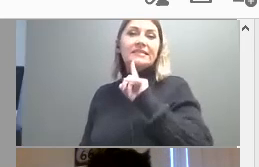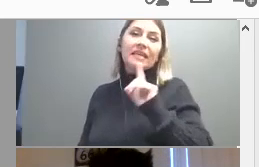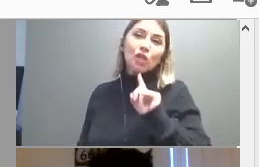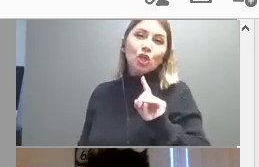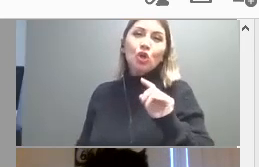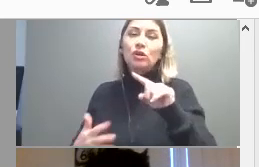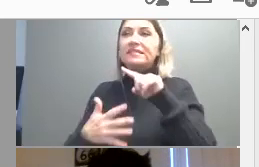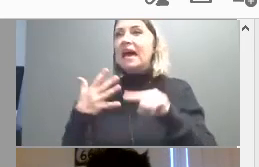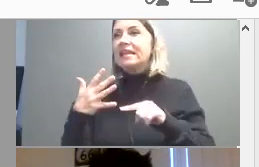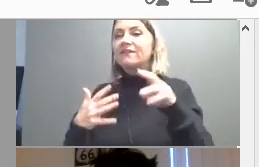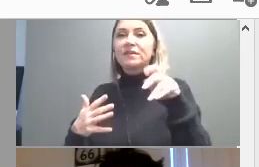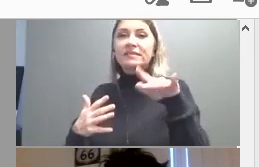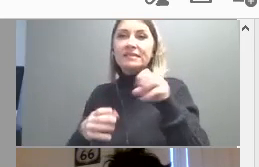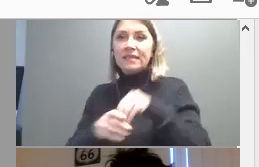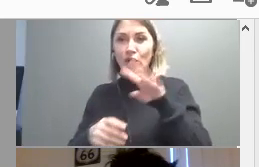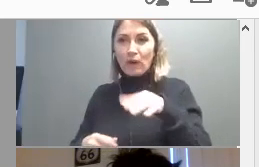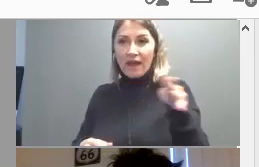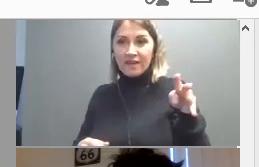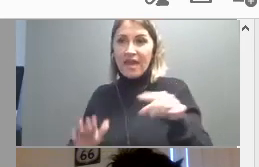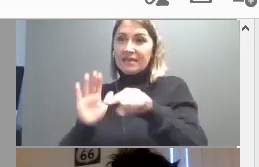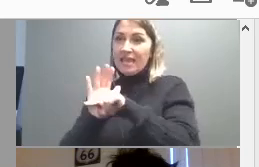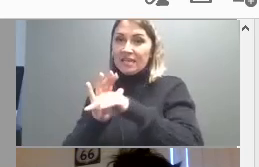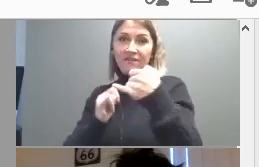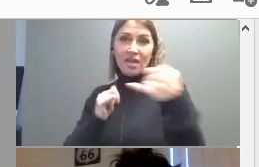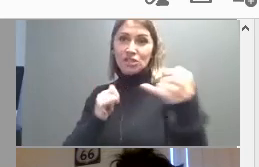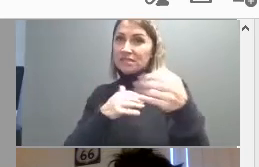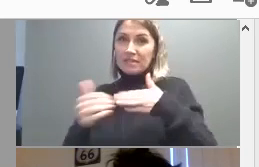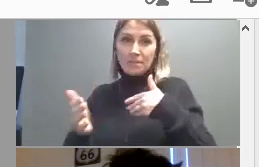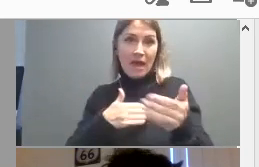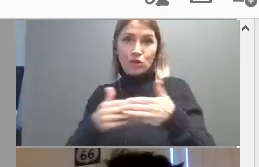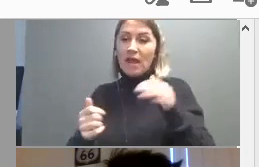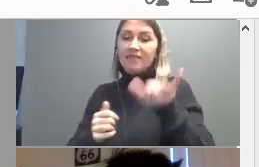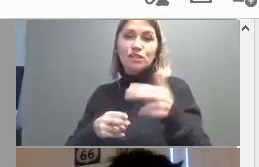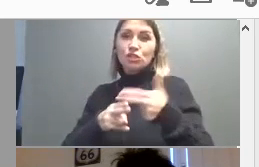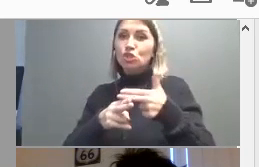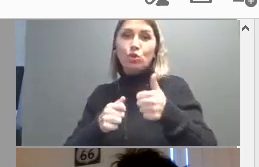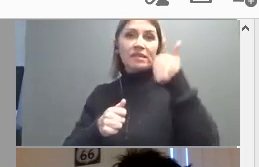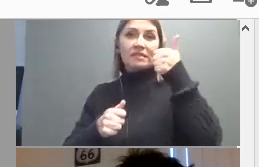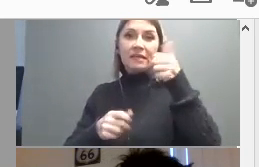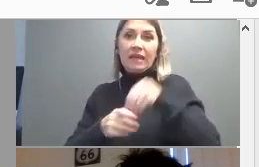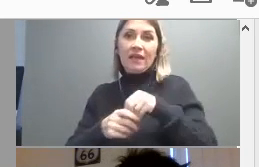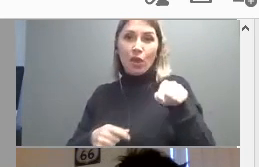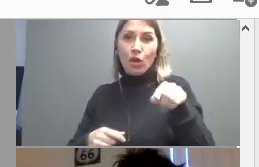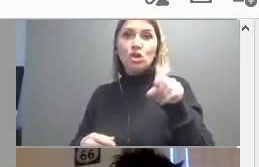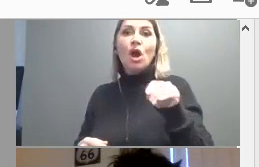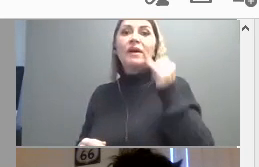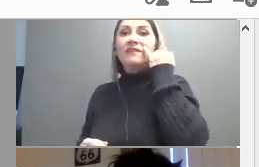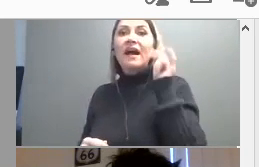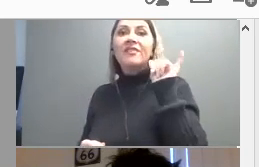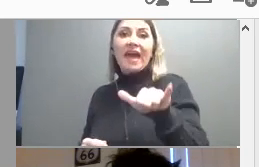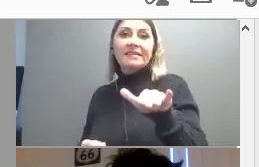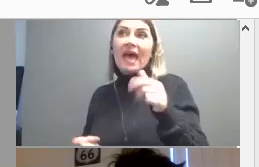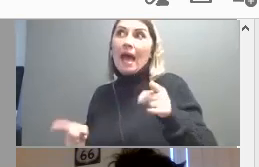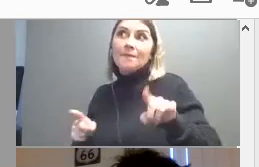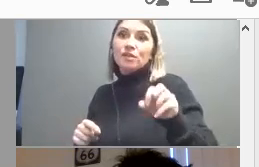of vertices in a graph, then negative edges does not matter because that is the shortest path anyway. If that is the case, or if it is